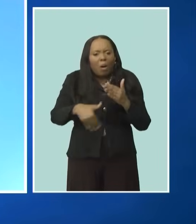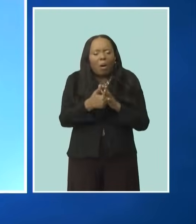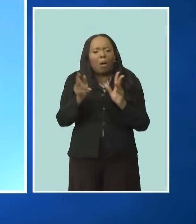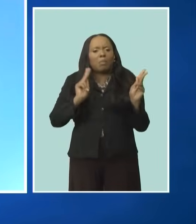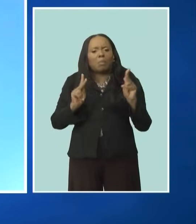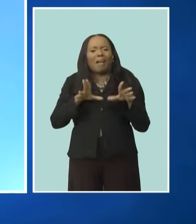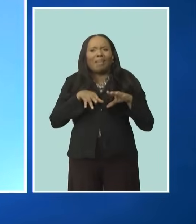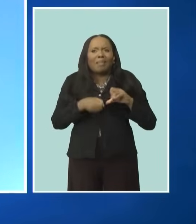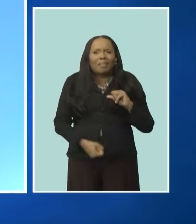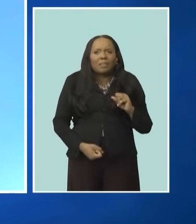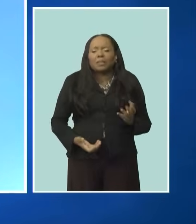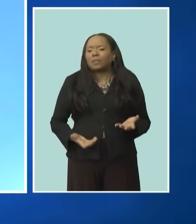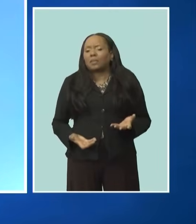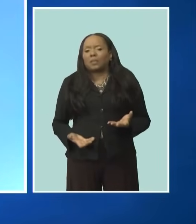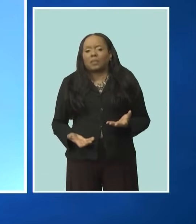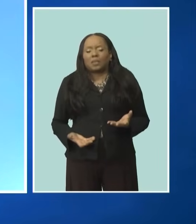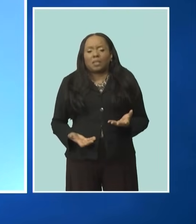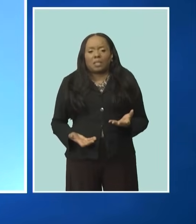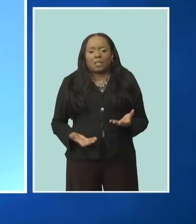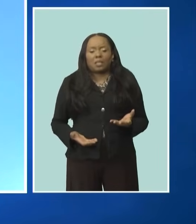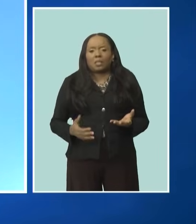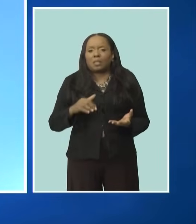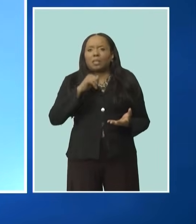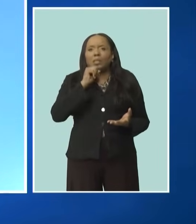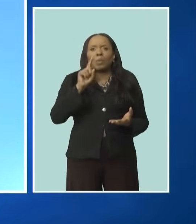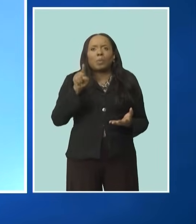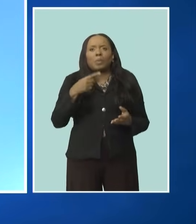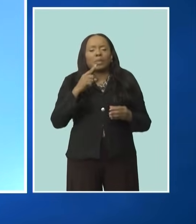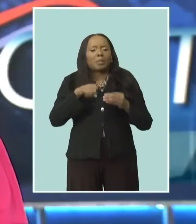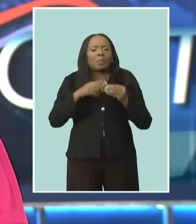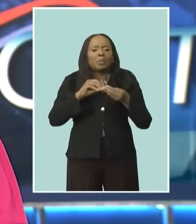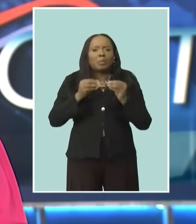disbursement numbers. It goes beyond approval numbers.